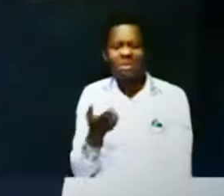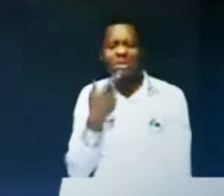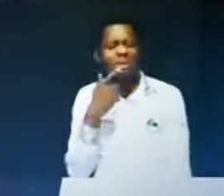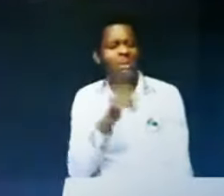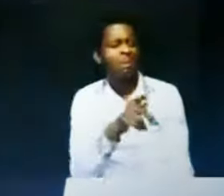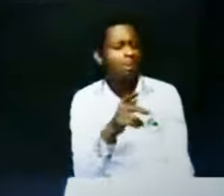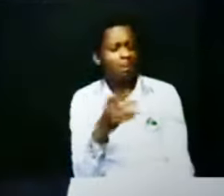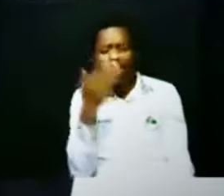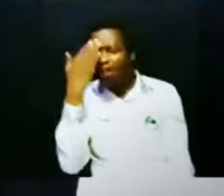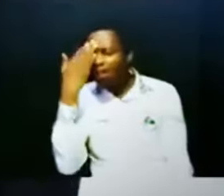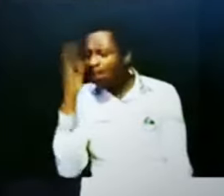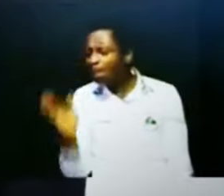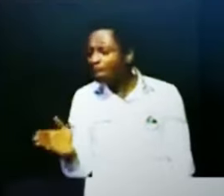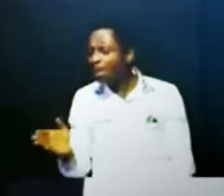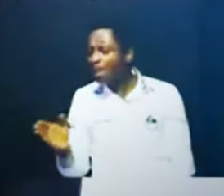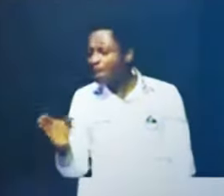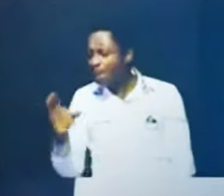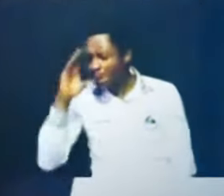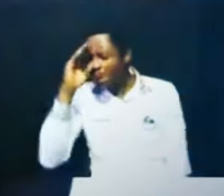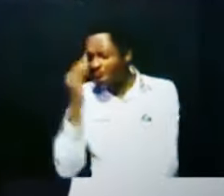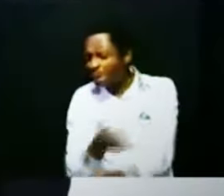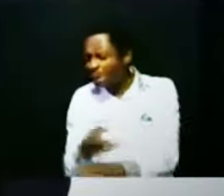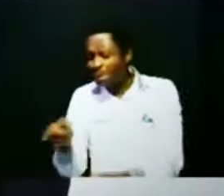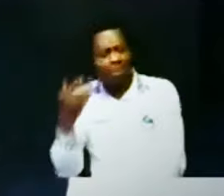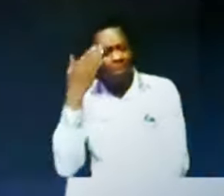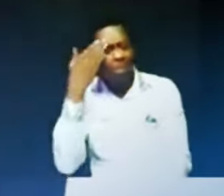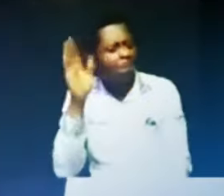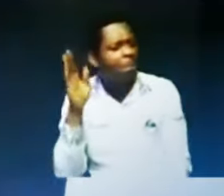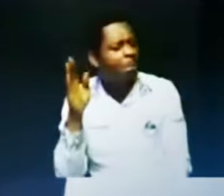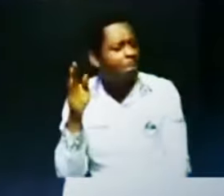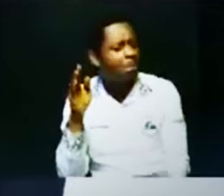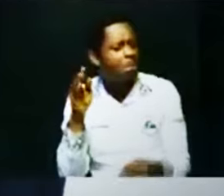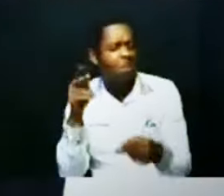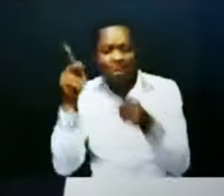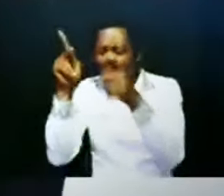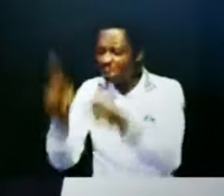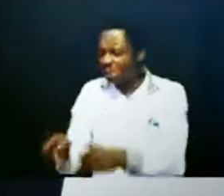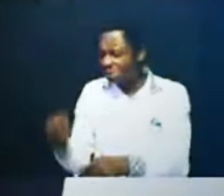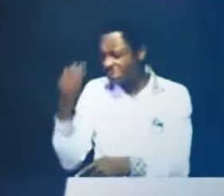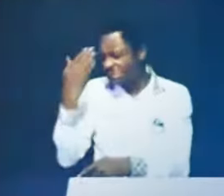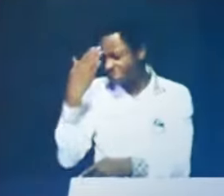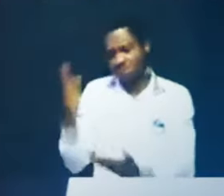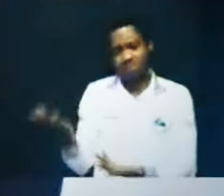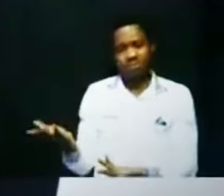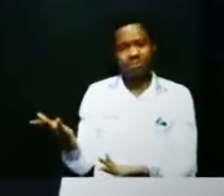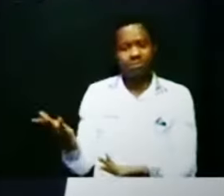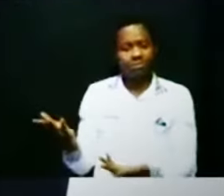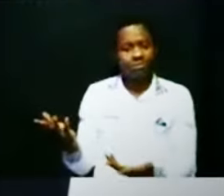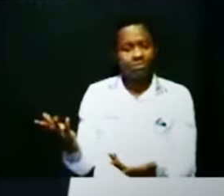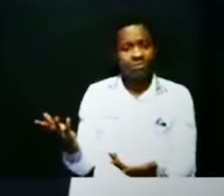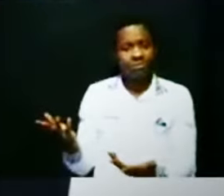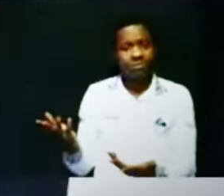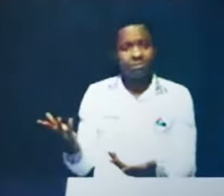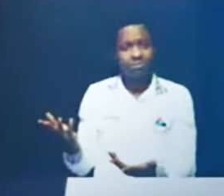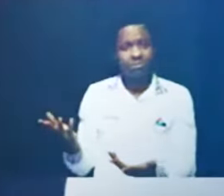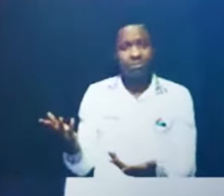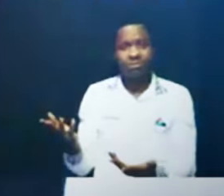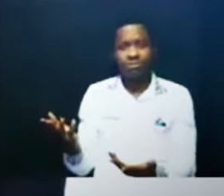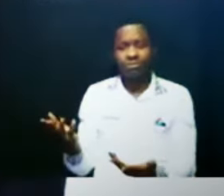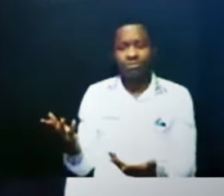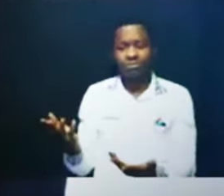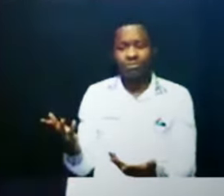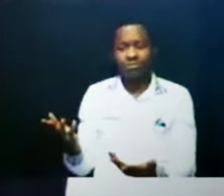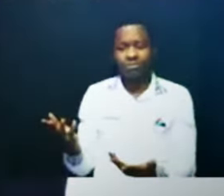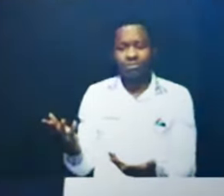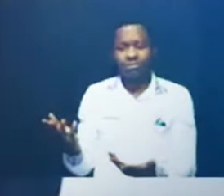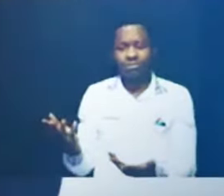know. Now Saul, who David said, "Orifia di akosha Philistine no," or kanchre ne safo hine Abner say, "Abner,